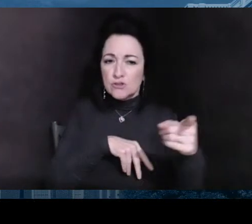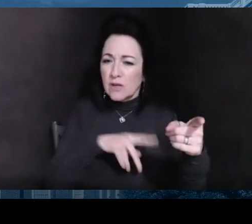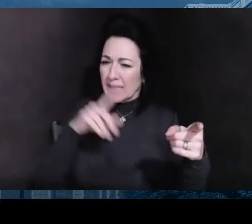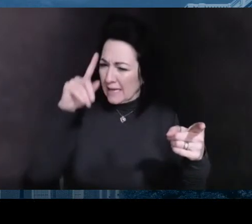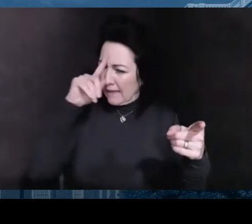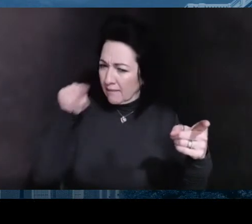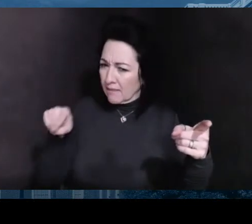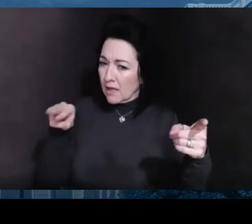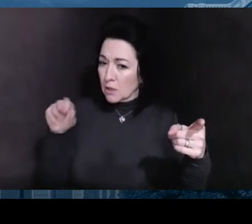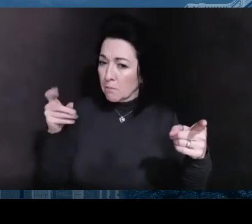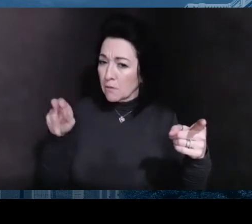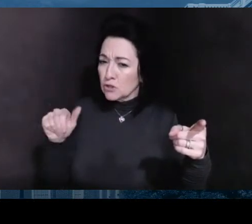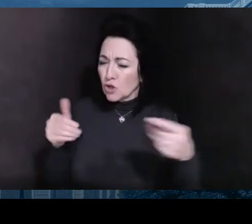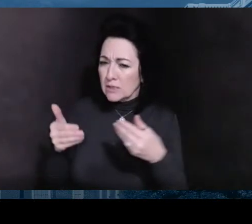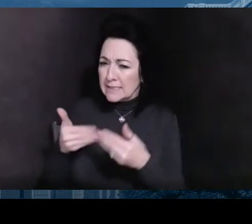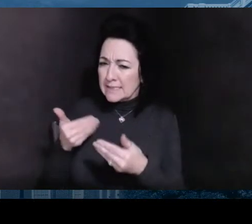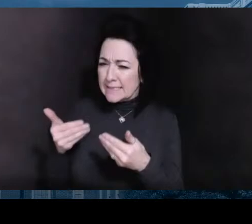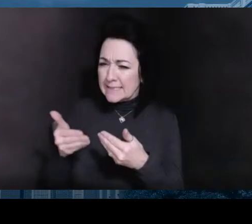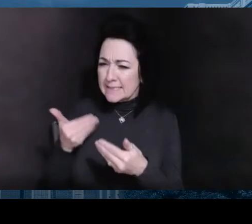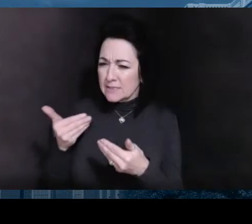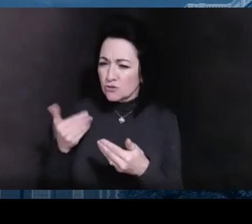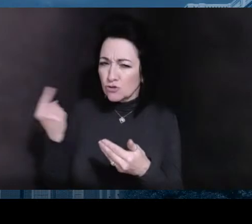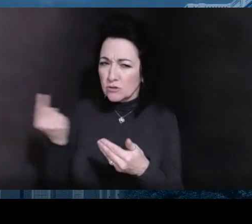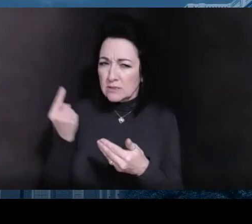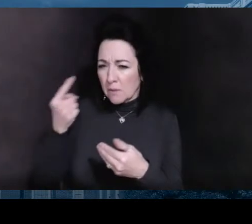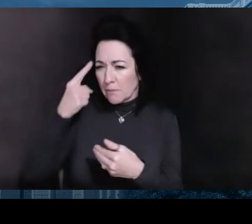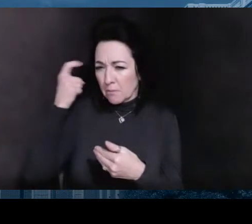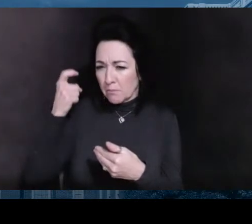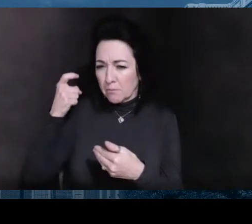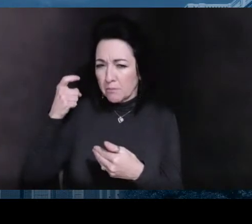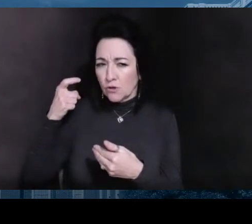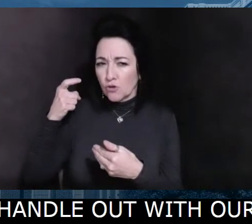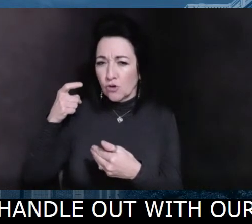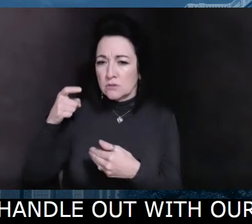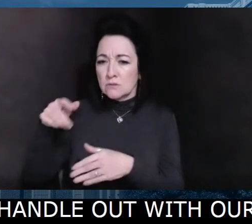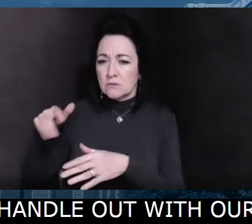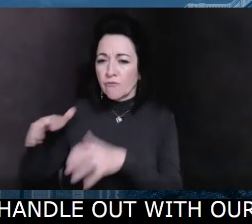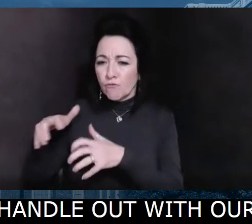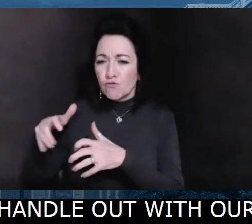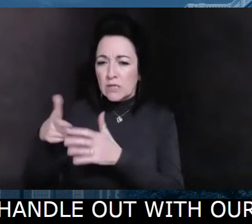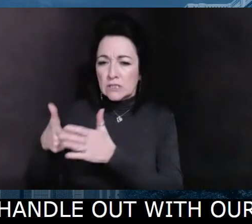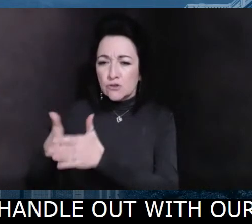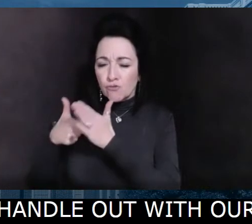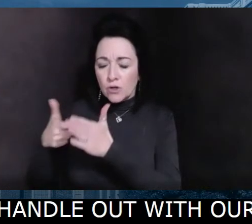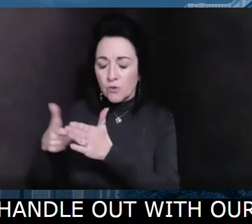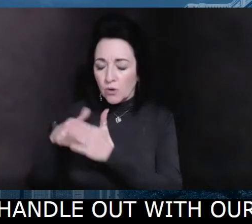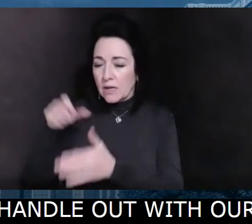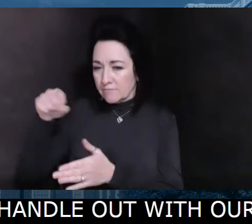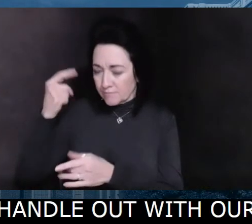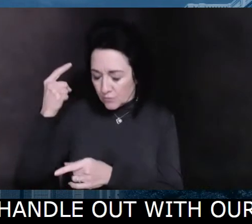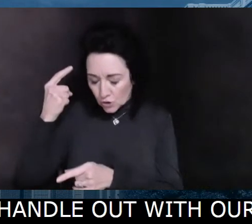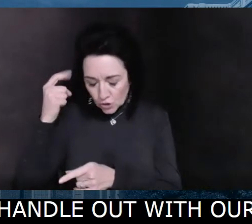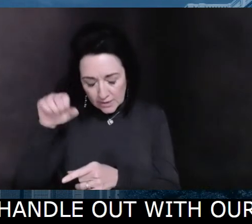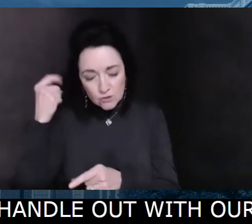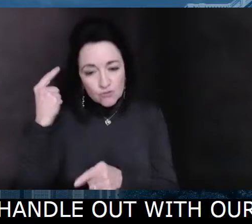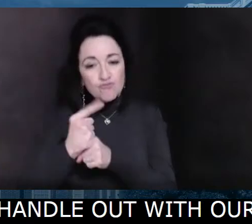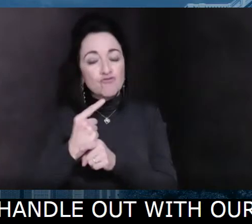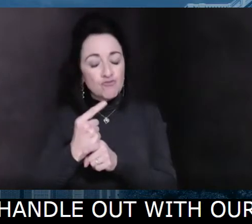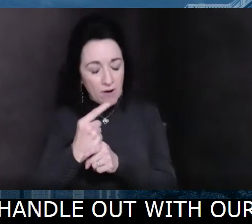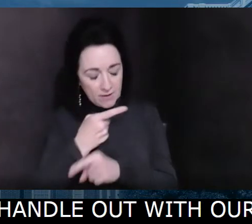is it not, AJ and Dr. Rattay, because of the freezer requirements? Yes, that is correct.